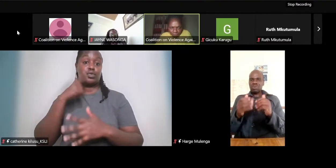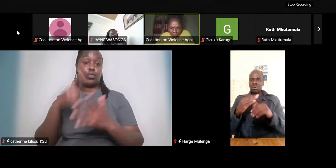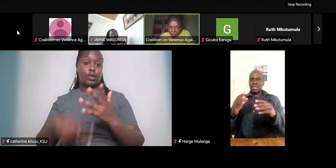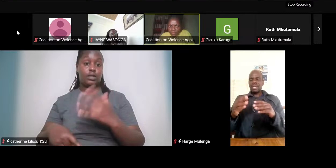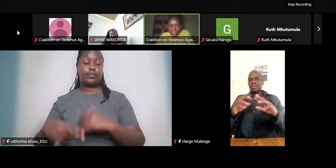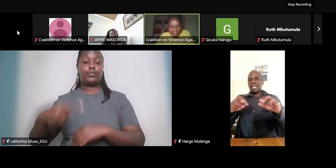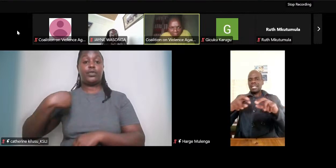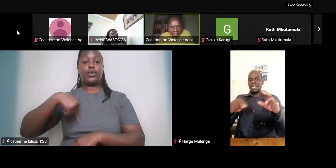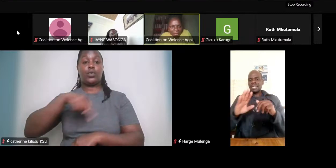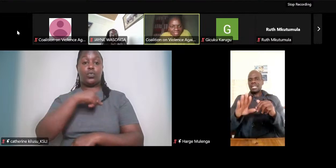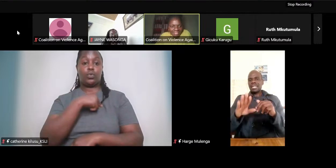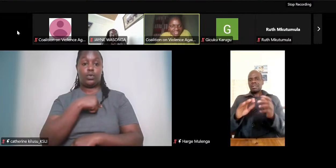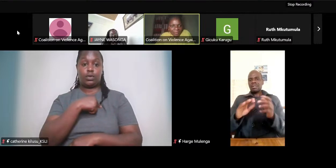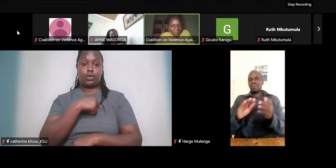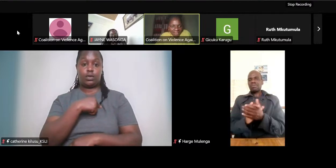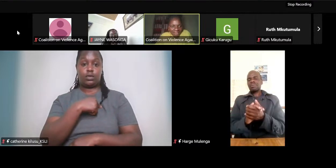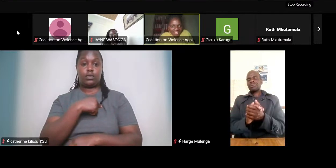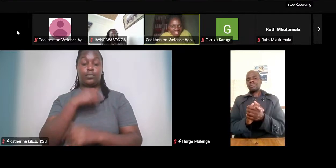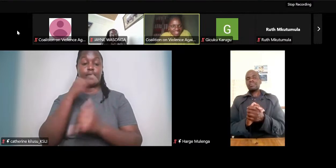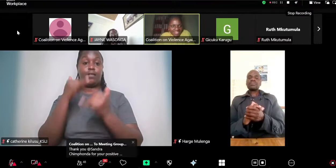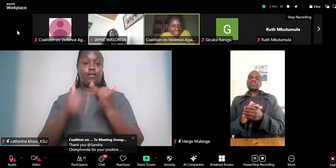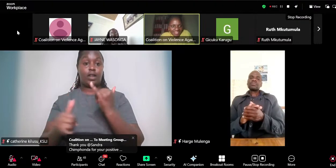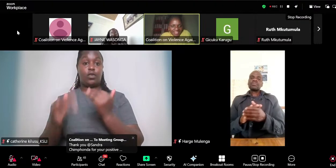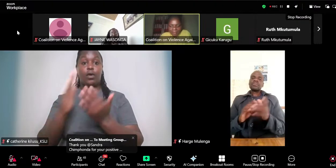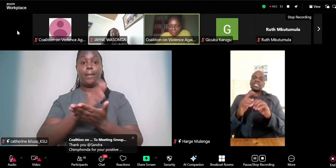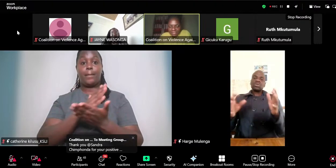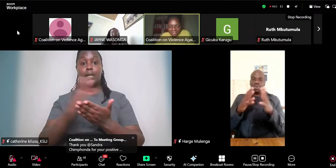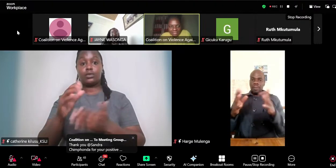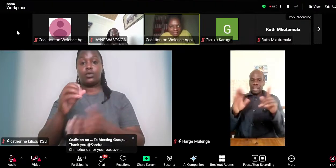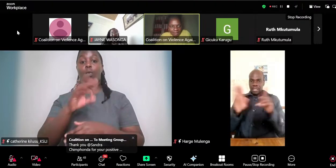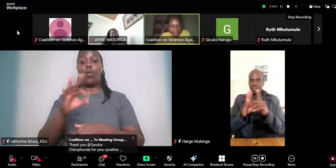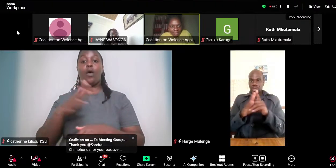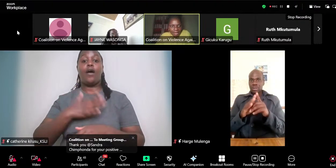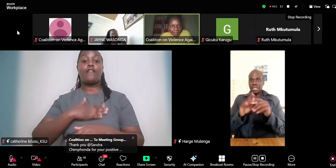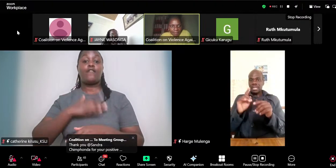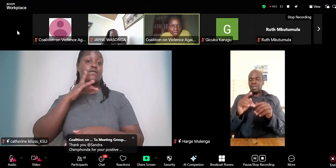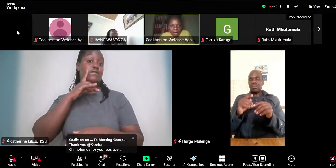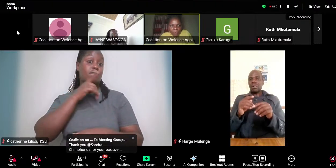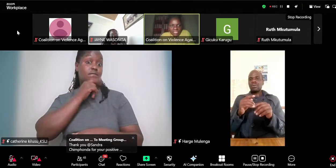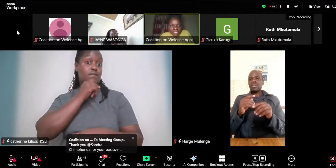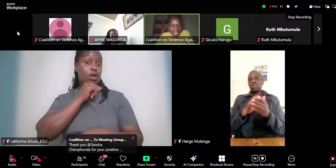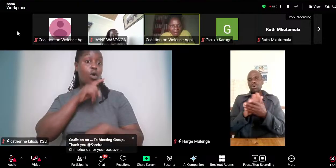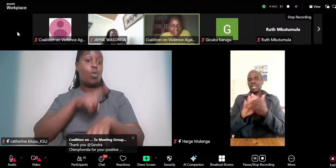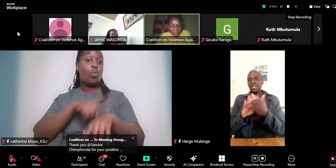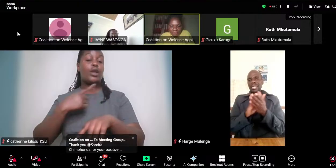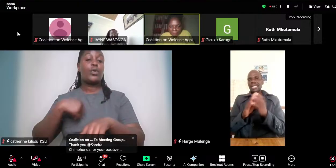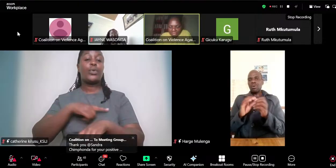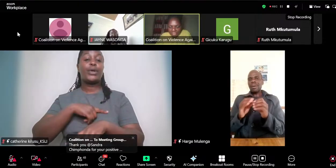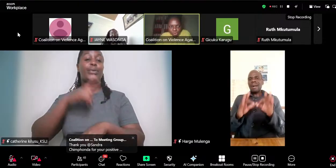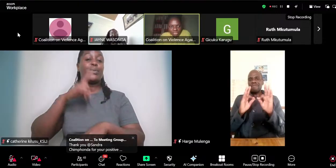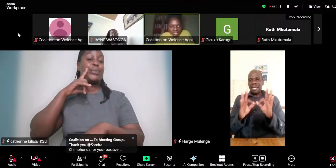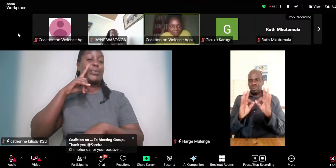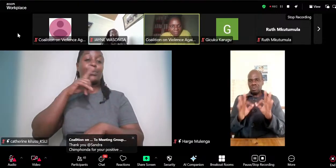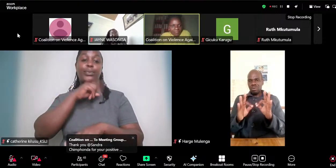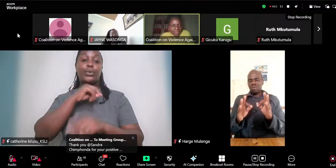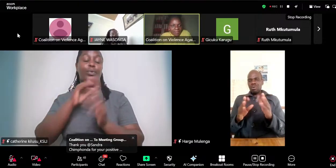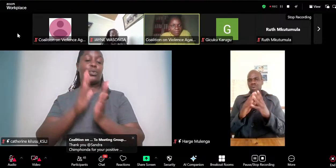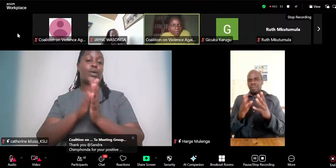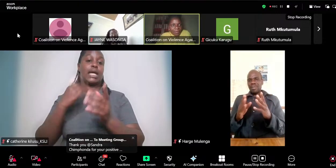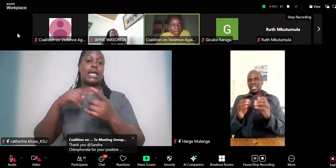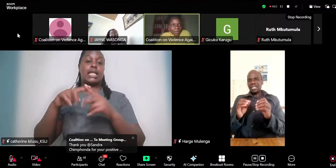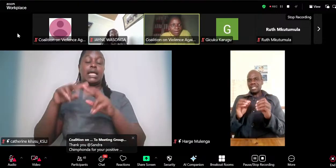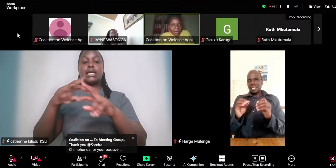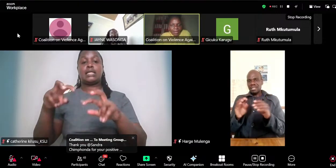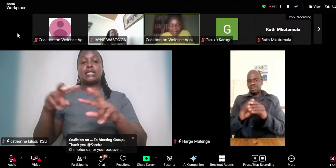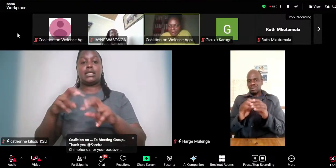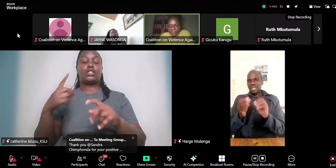the final stages of finalizing this, and once it's done, we shall have it published. So it shall be